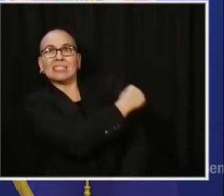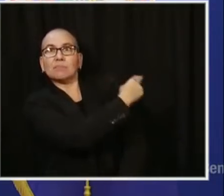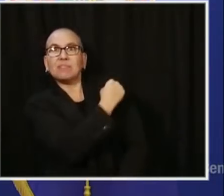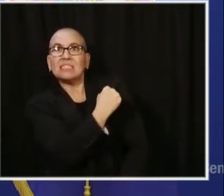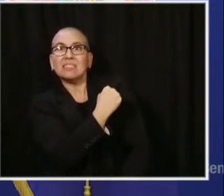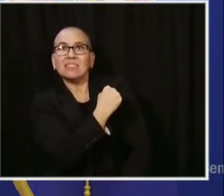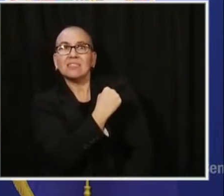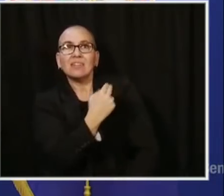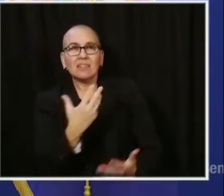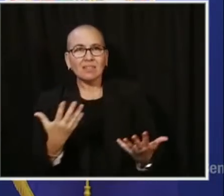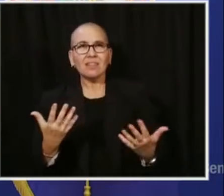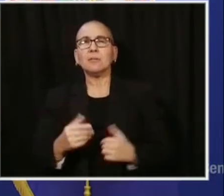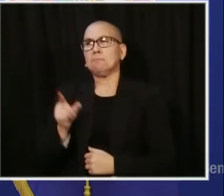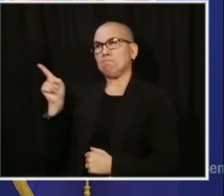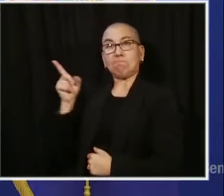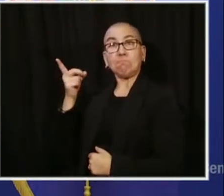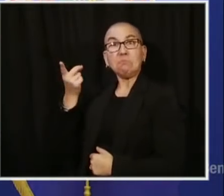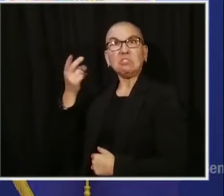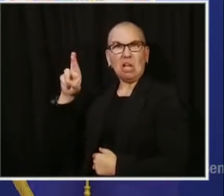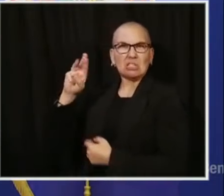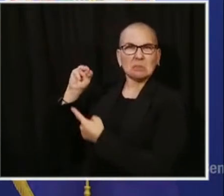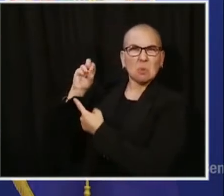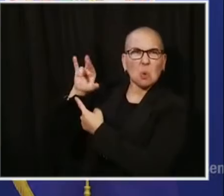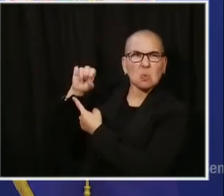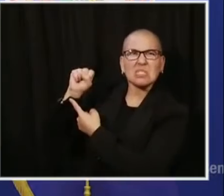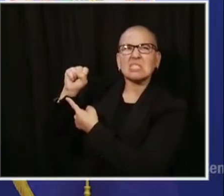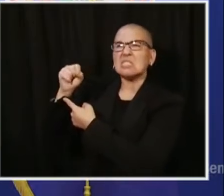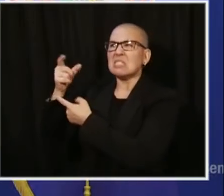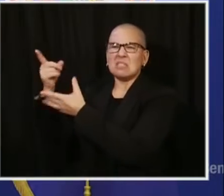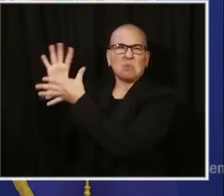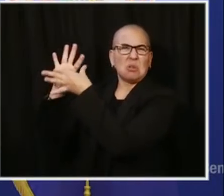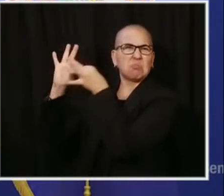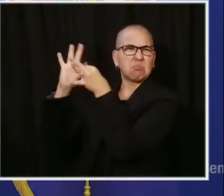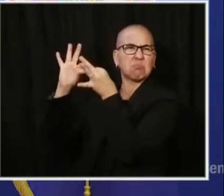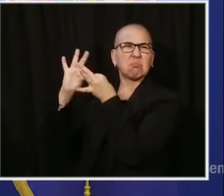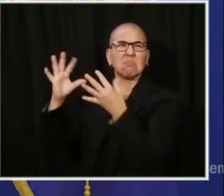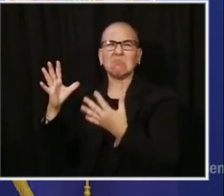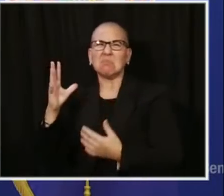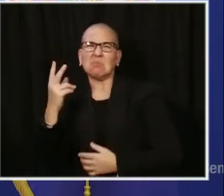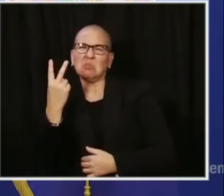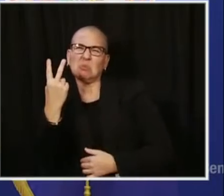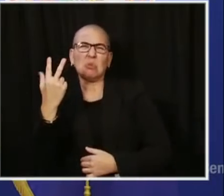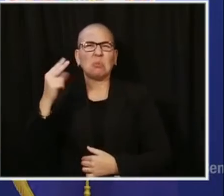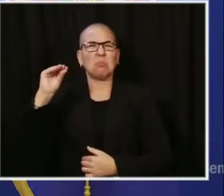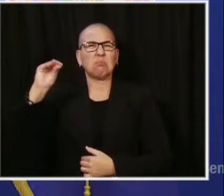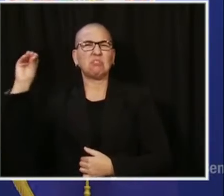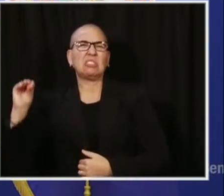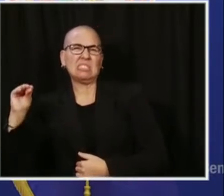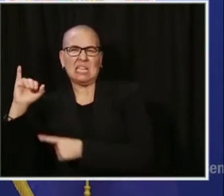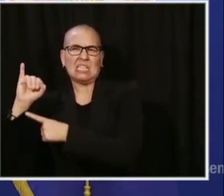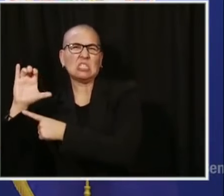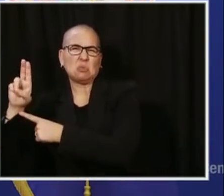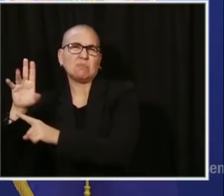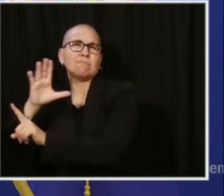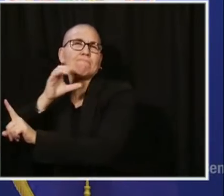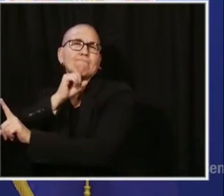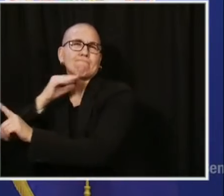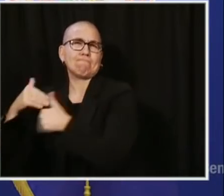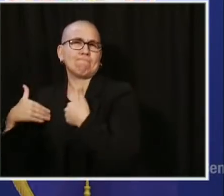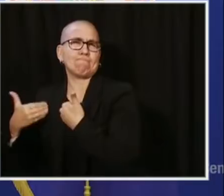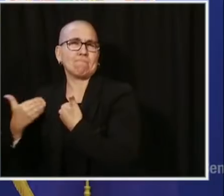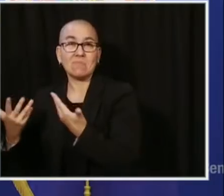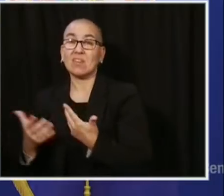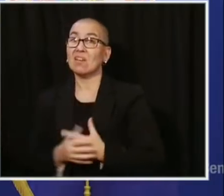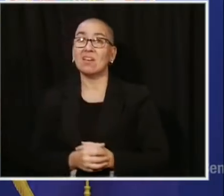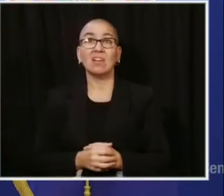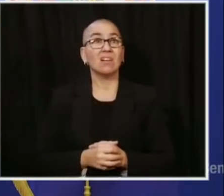closer to 10 or 12% need hospitalized and about 2 to 3% need ICU. That's a great testament to the therapeutics that